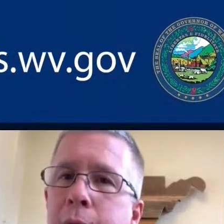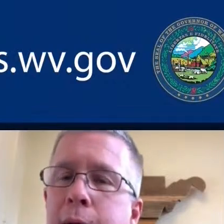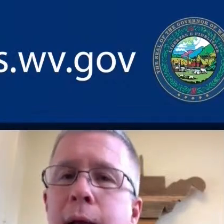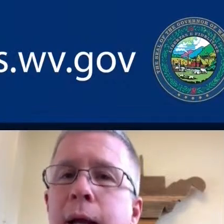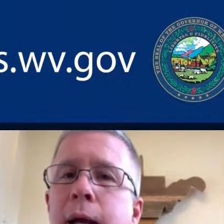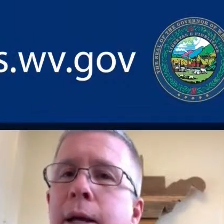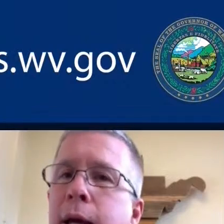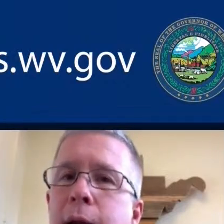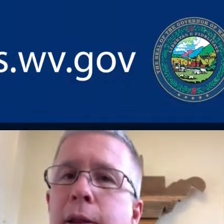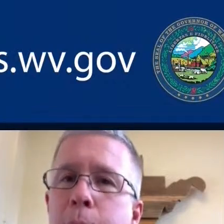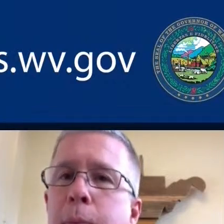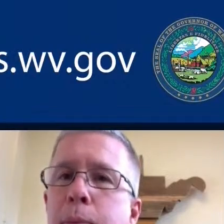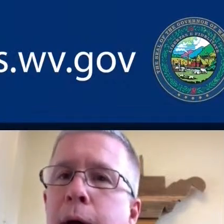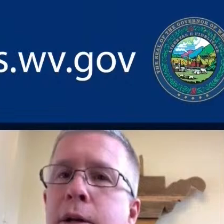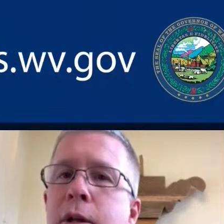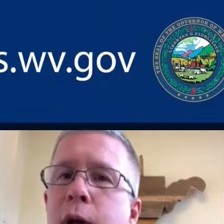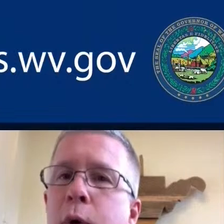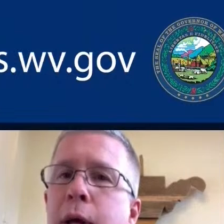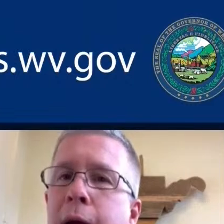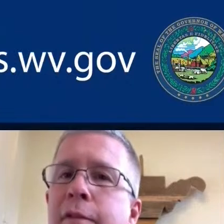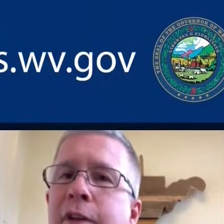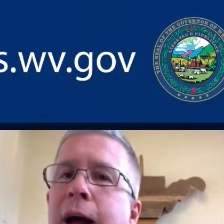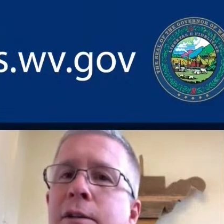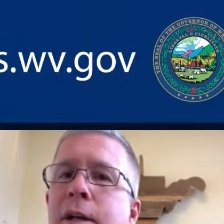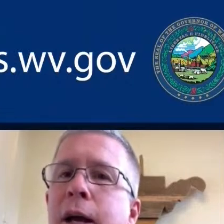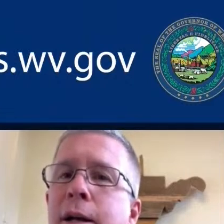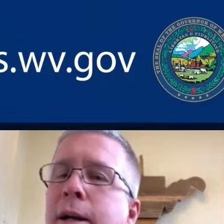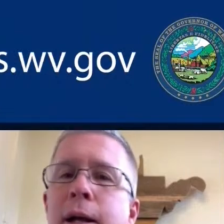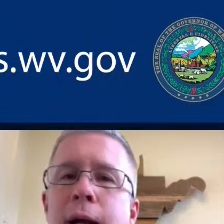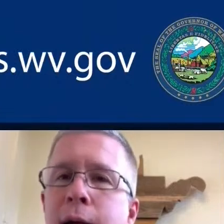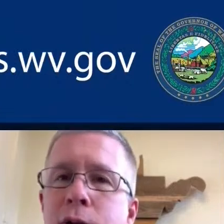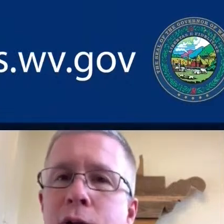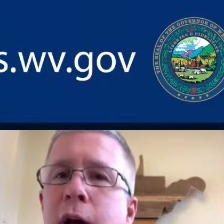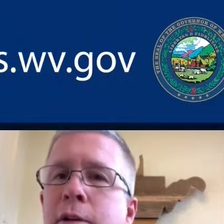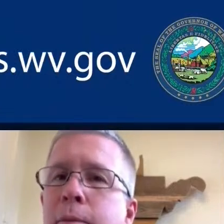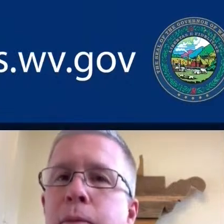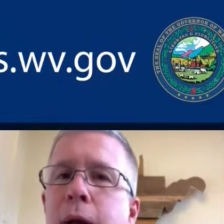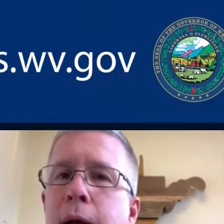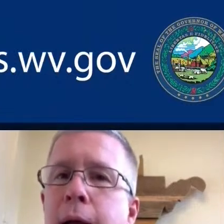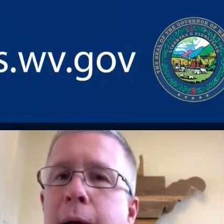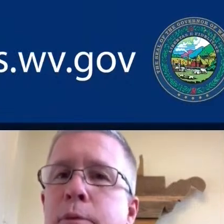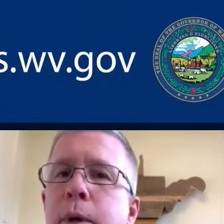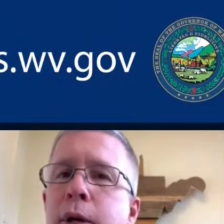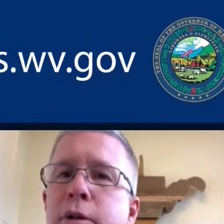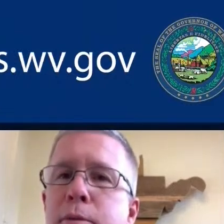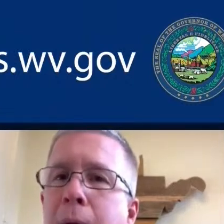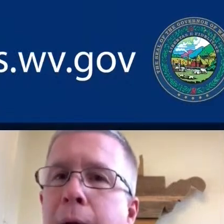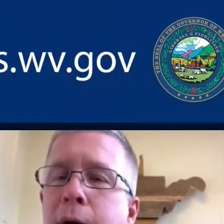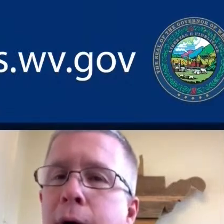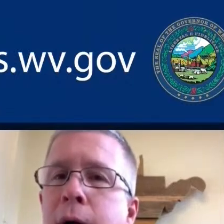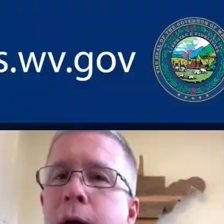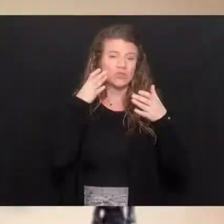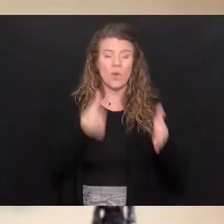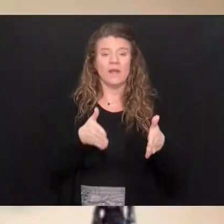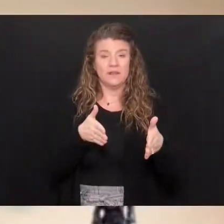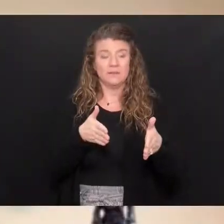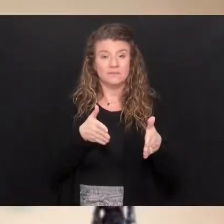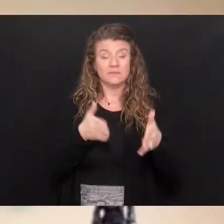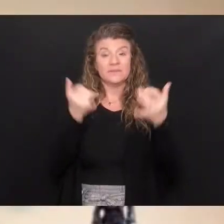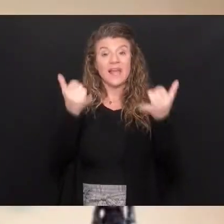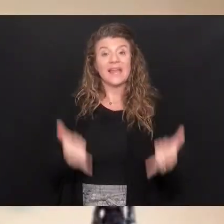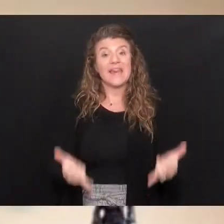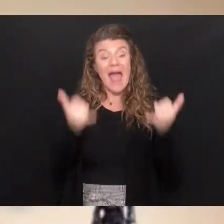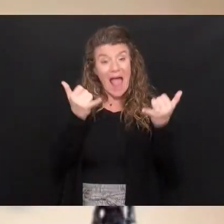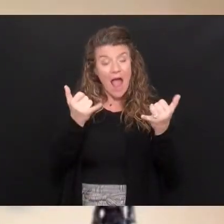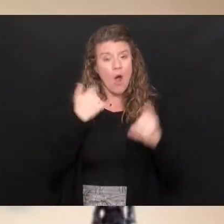we did getting the population that we have vaccinated in such an expeditious manner. Now